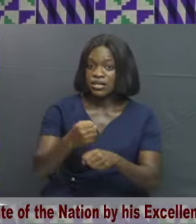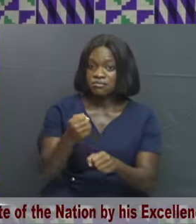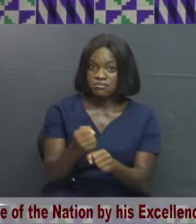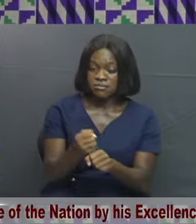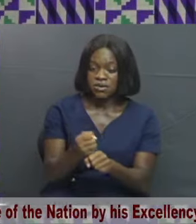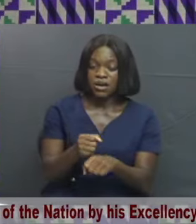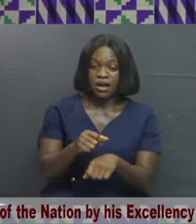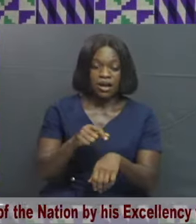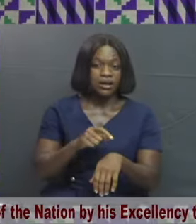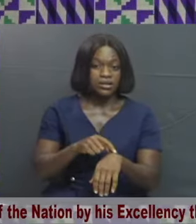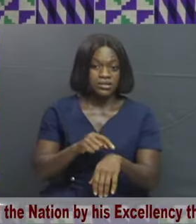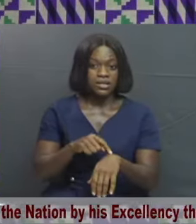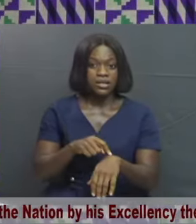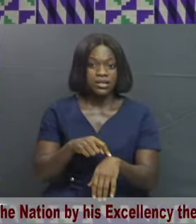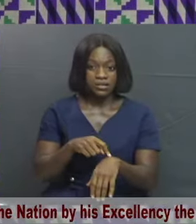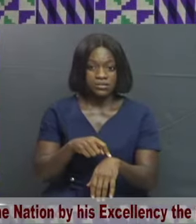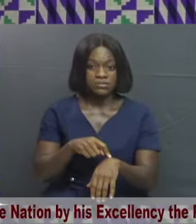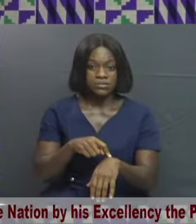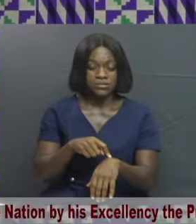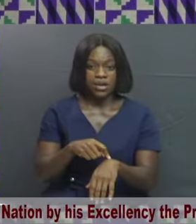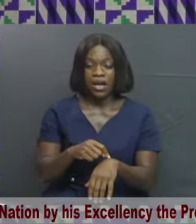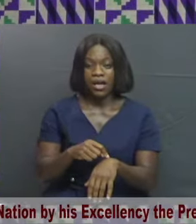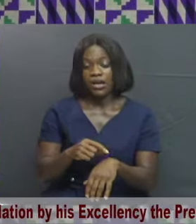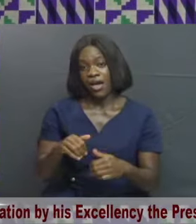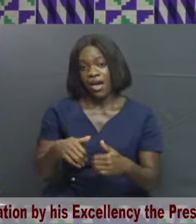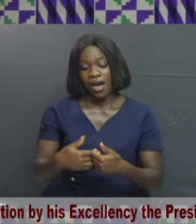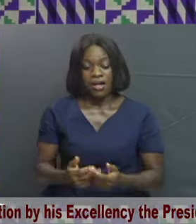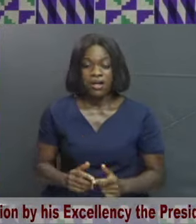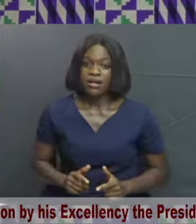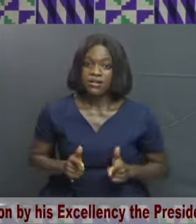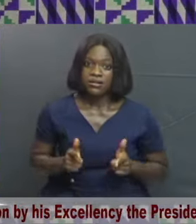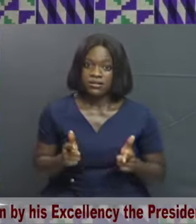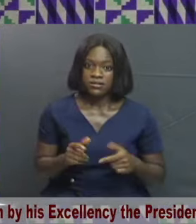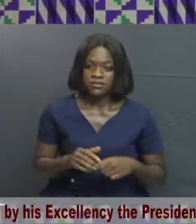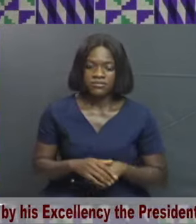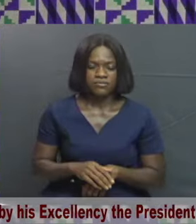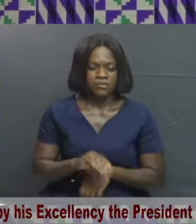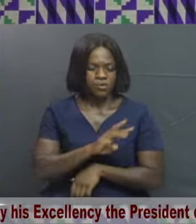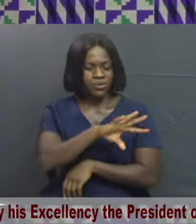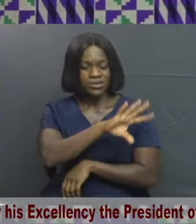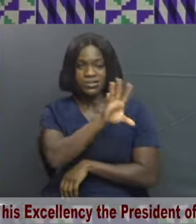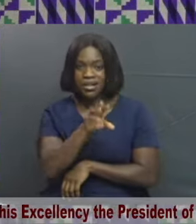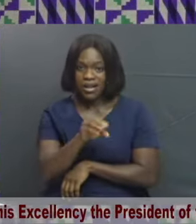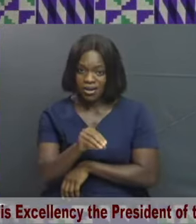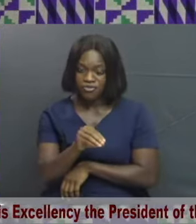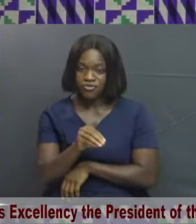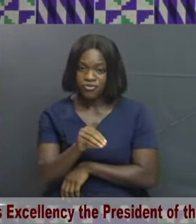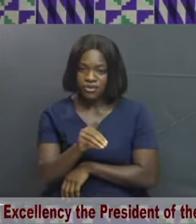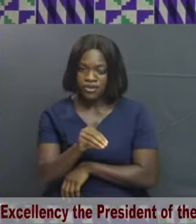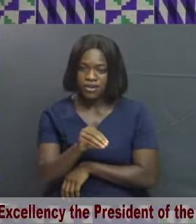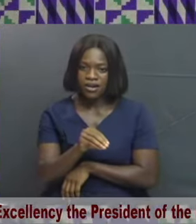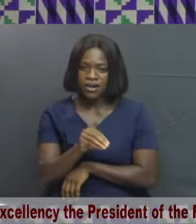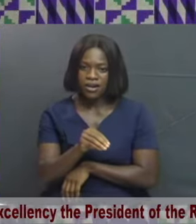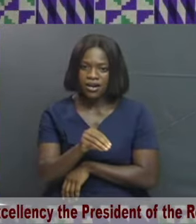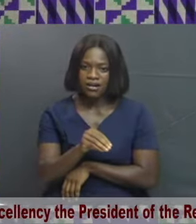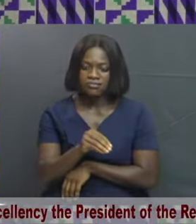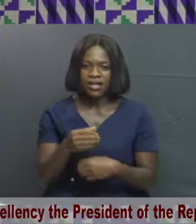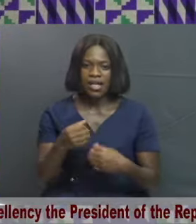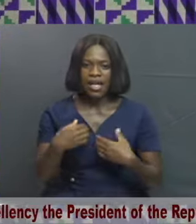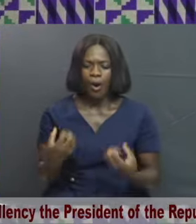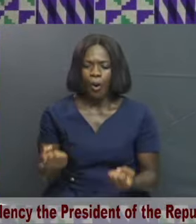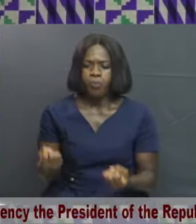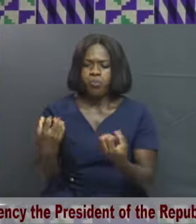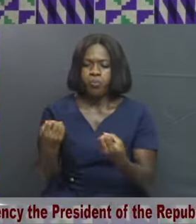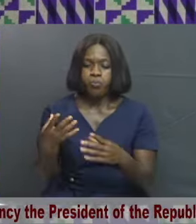times in the neighborhood in which we are West Africa is under threat of terrorism and